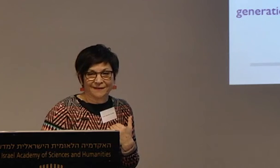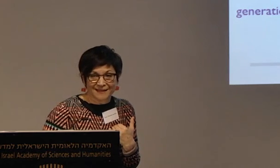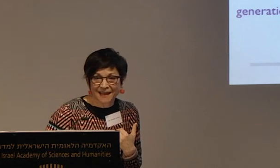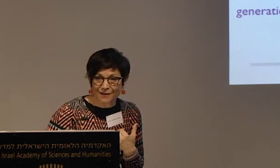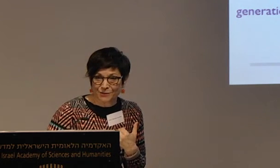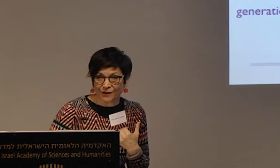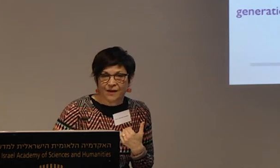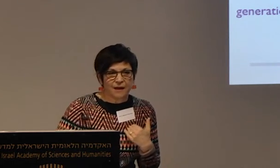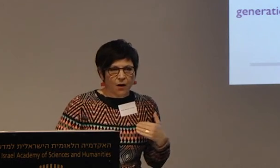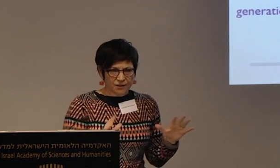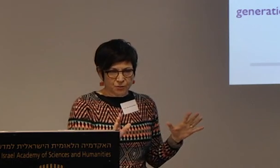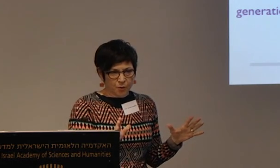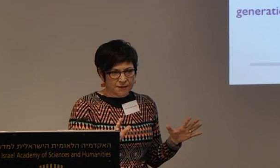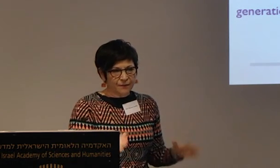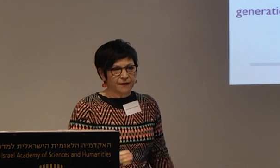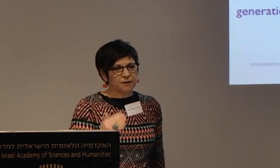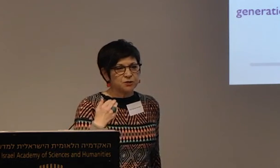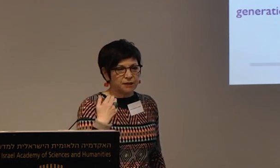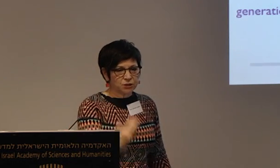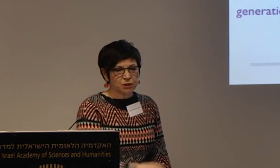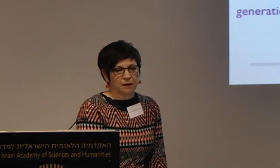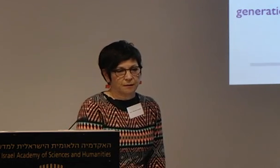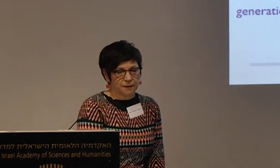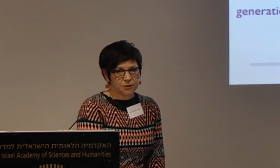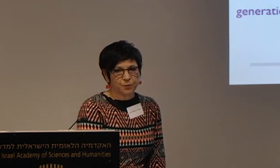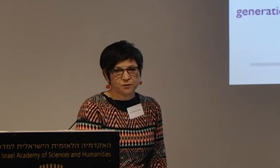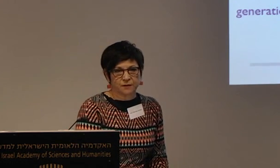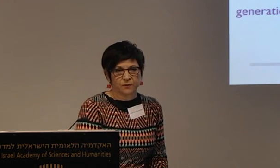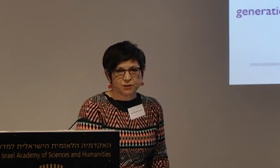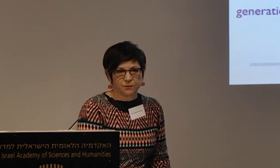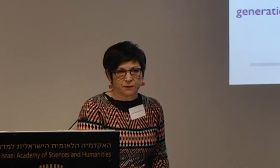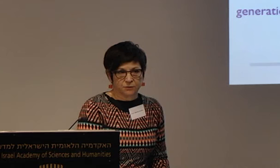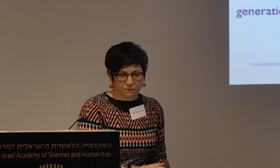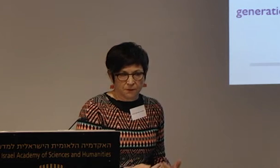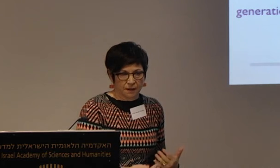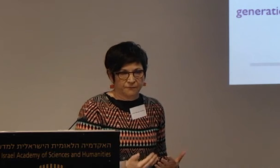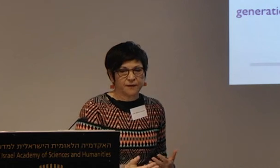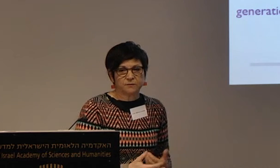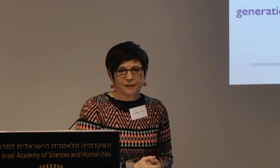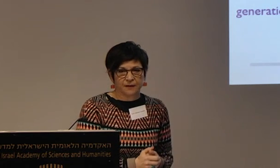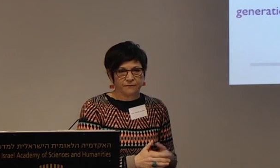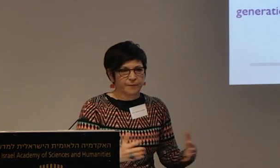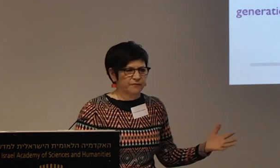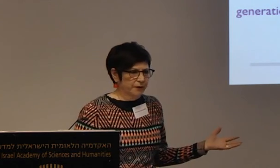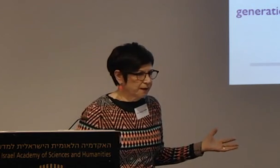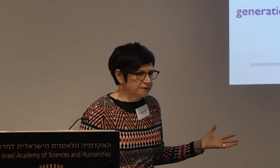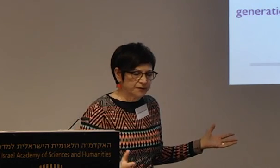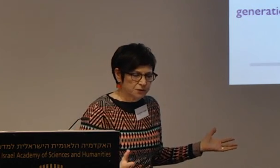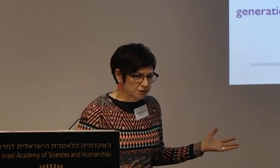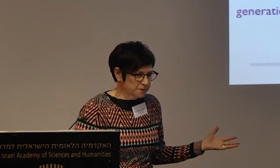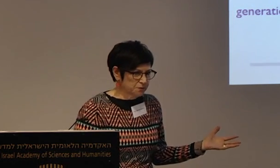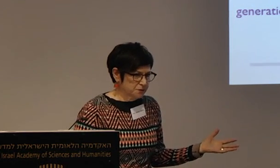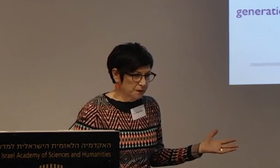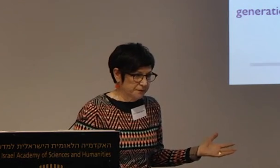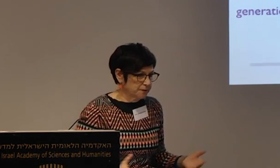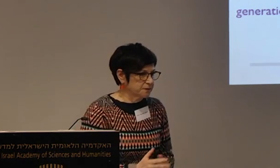Okay, that's calendar. Now, I should point out that each, each, each person that we, we videotaped, they've been very kind and